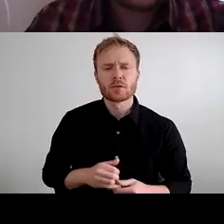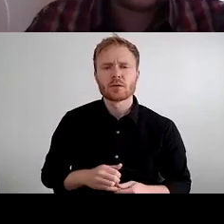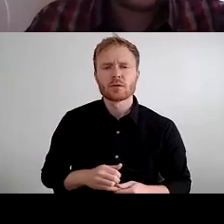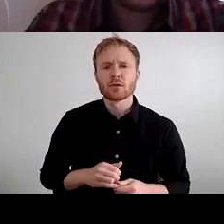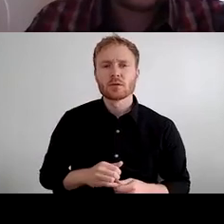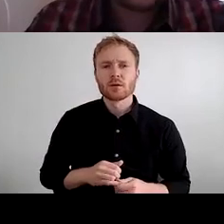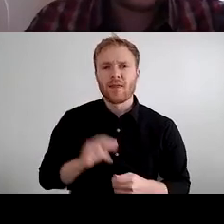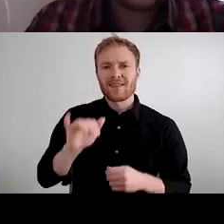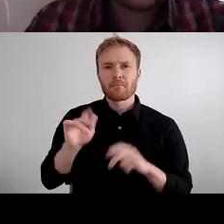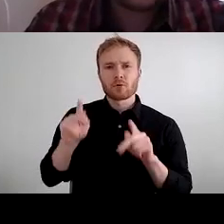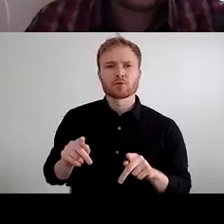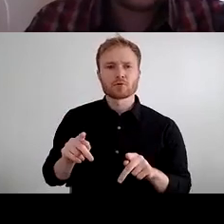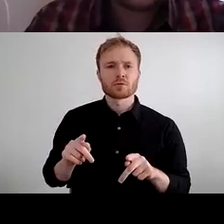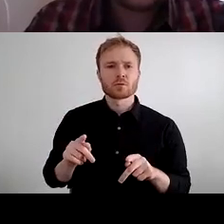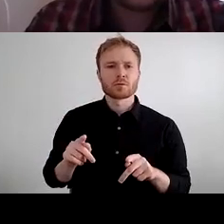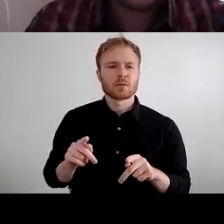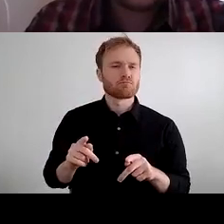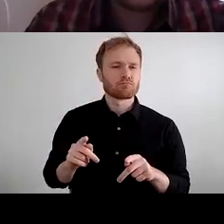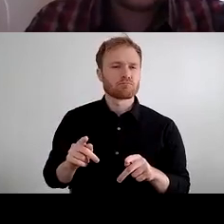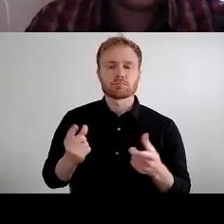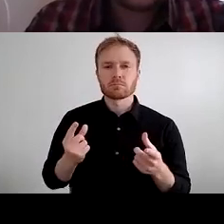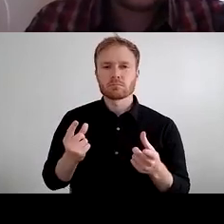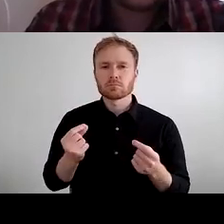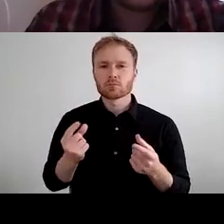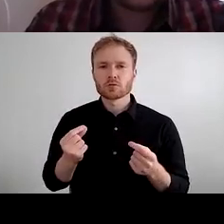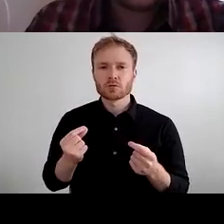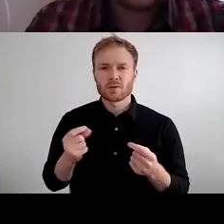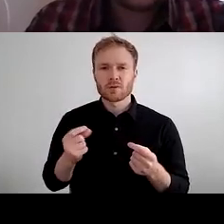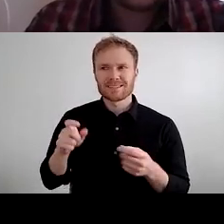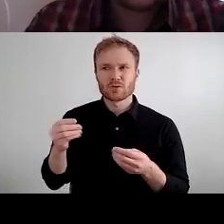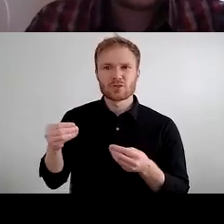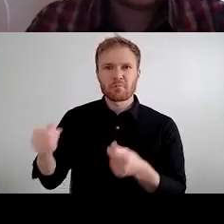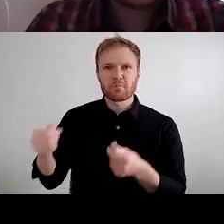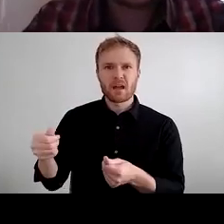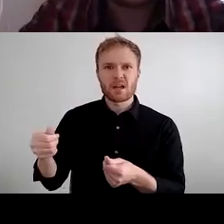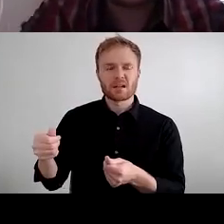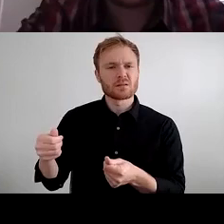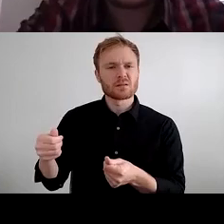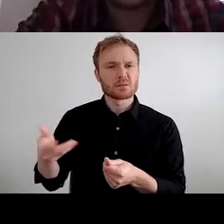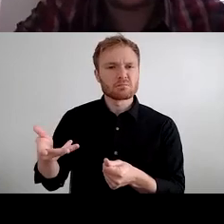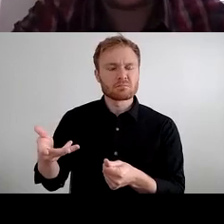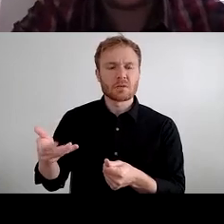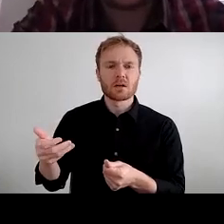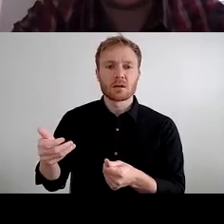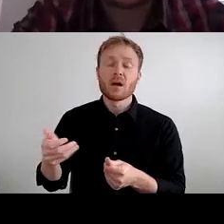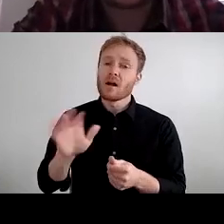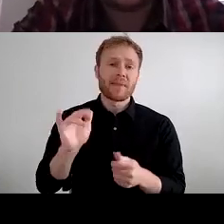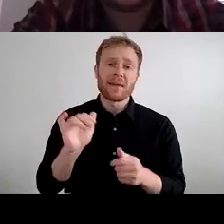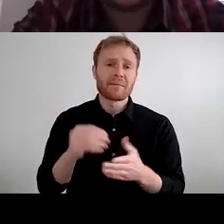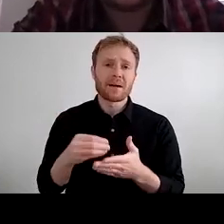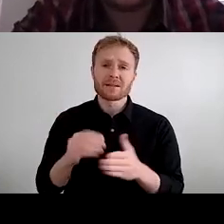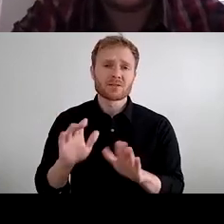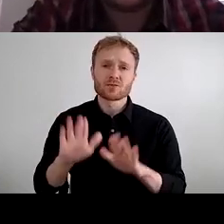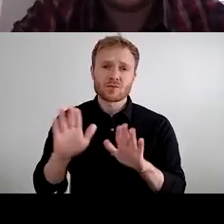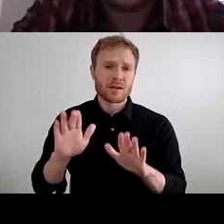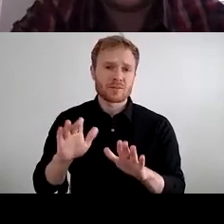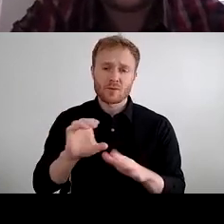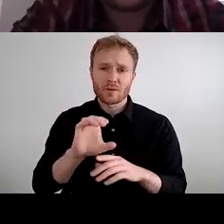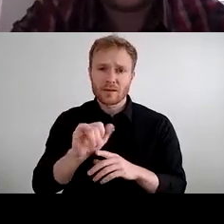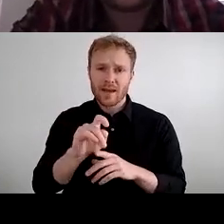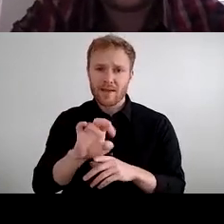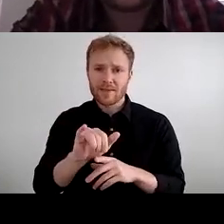person doing that we need to spend? And look, Kathy, I think giving them money is great. So Kathy, don't take this out on you,